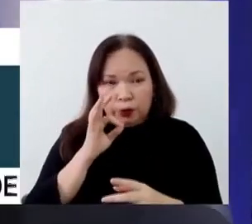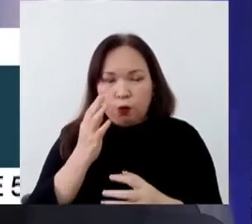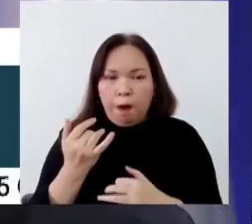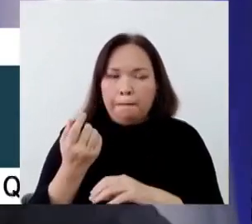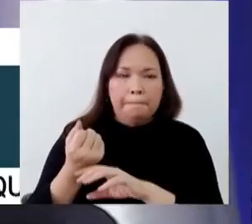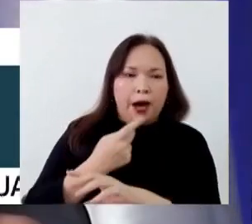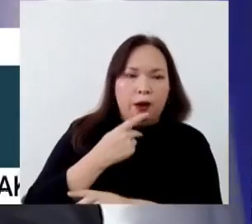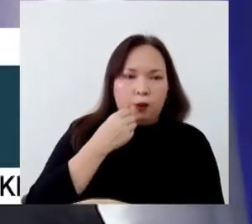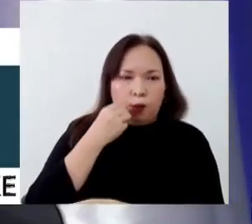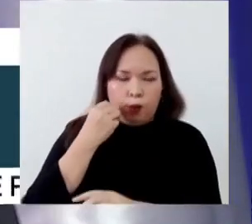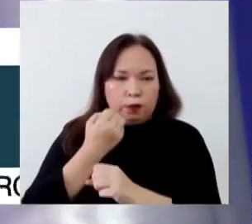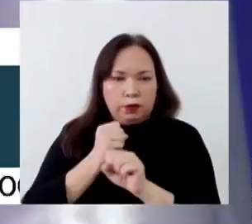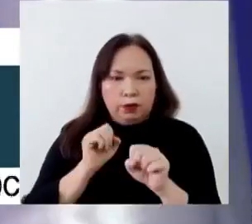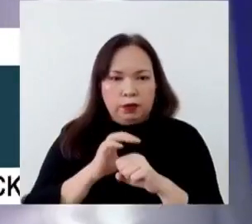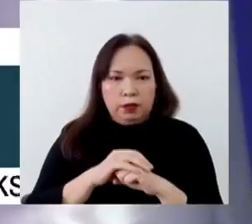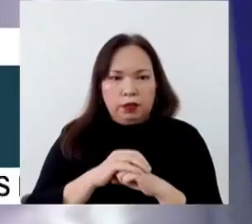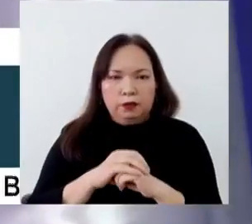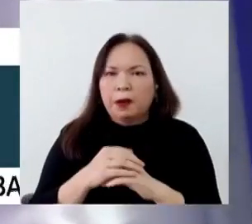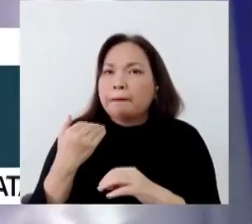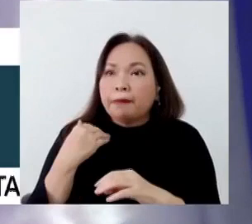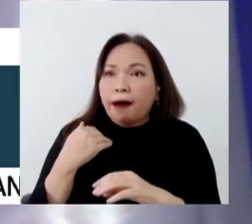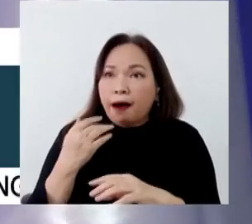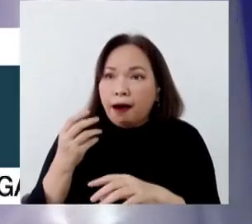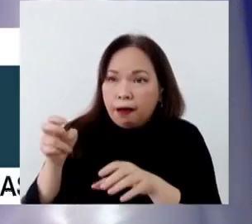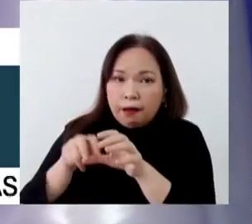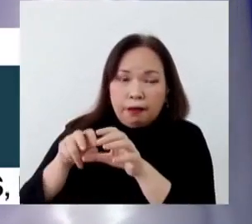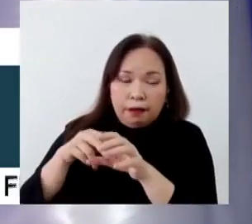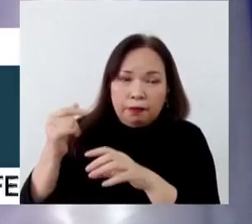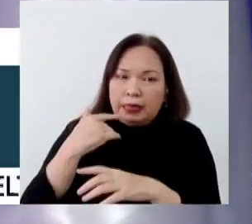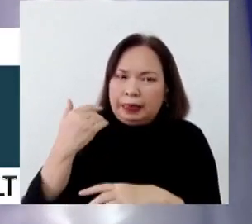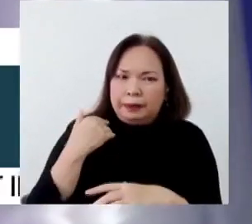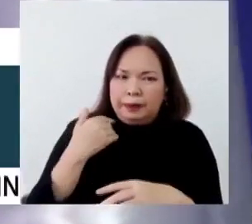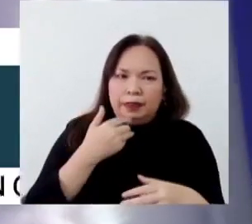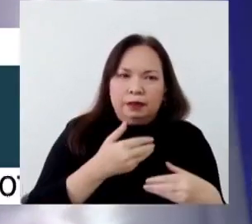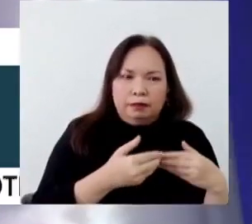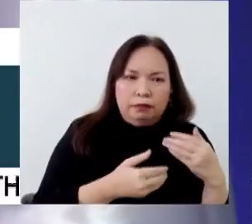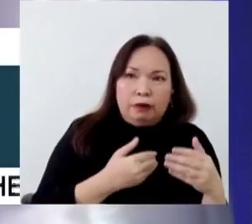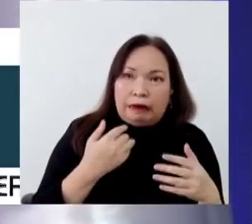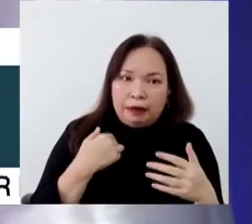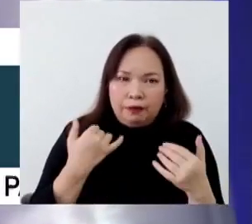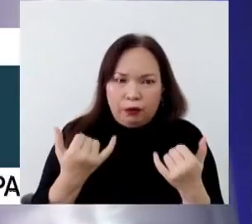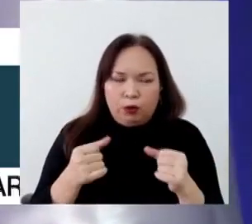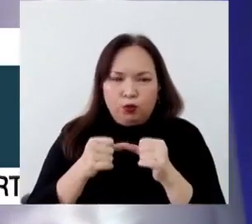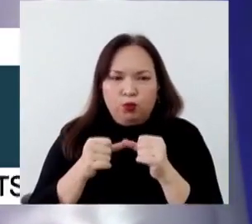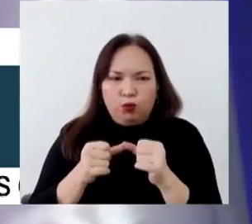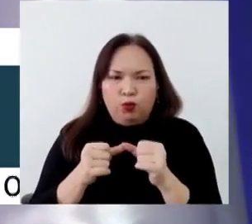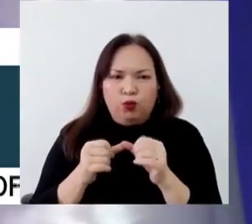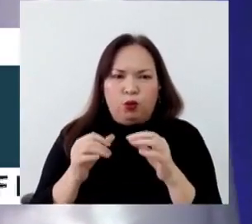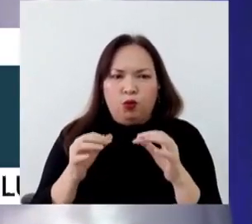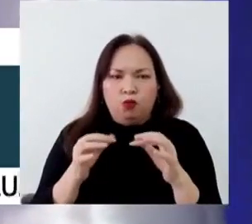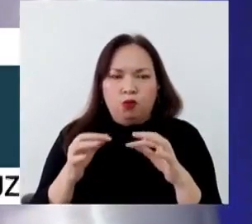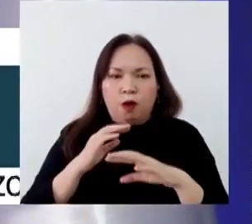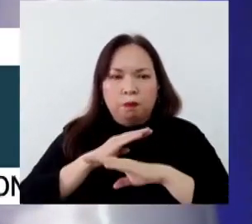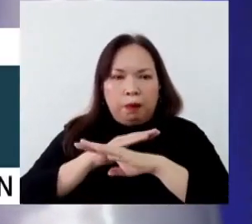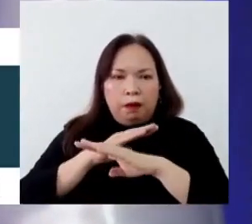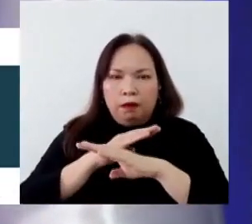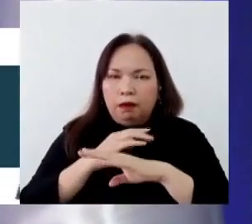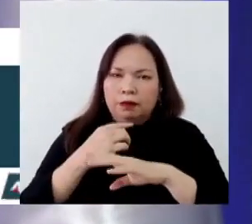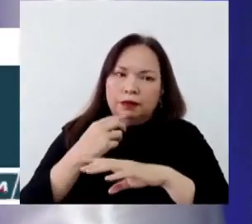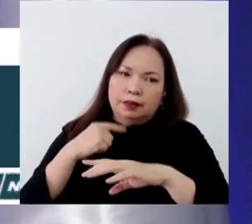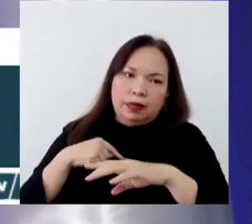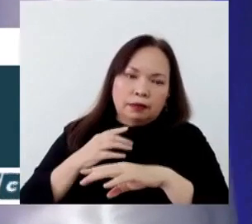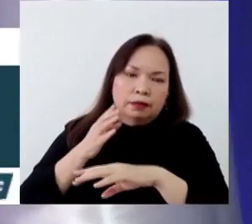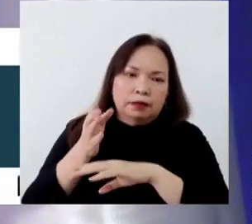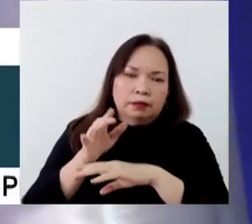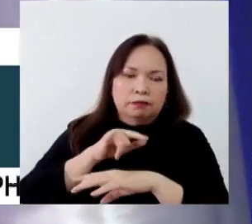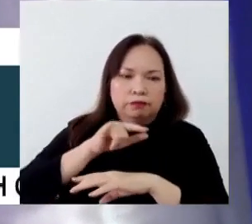And not one has been repatriated yet because of the fact that Gaza is under a blockade. But we